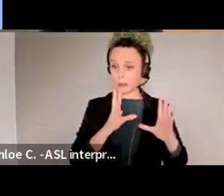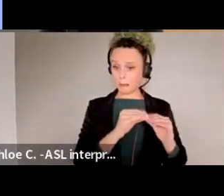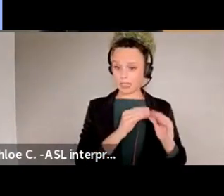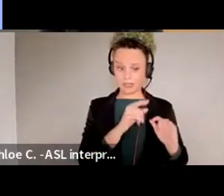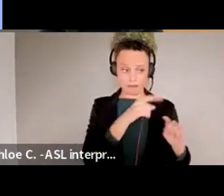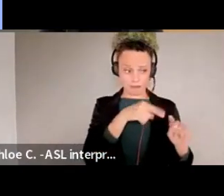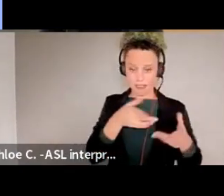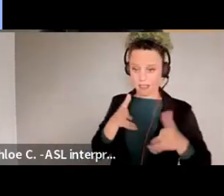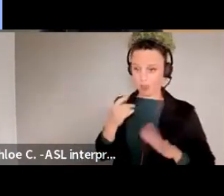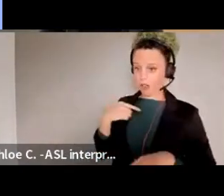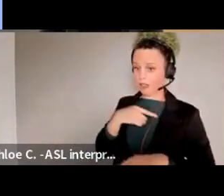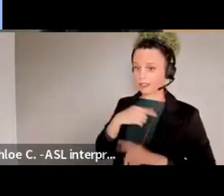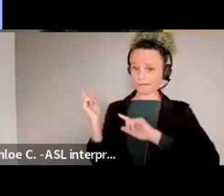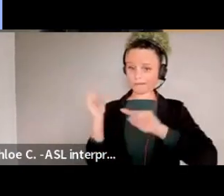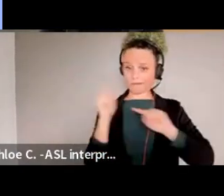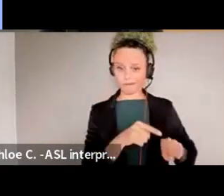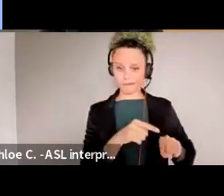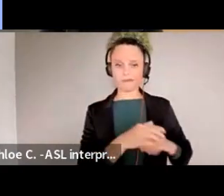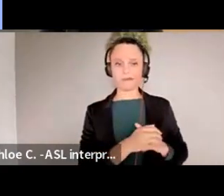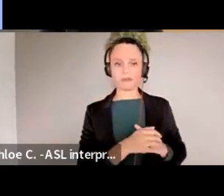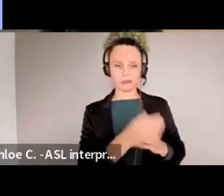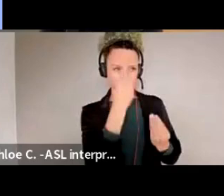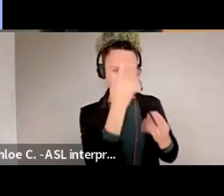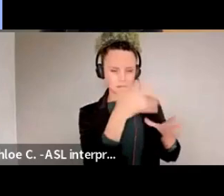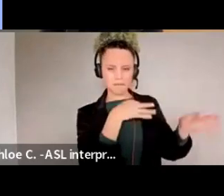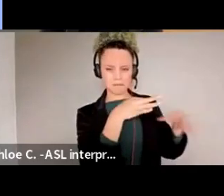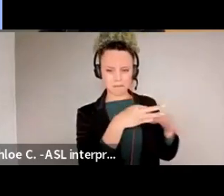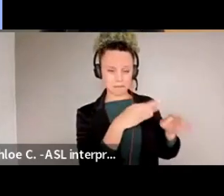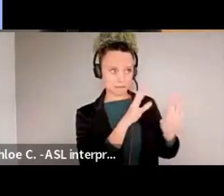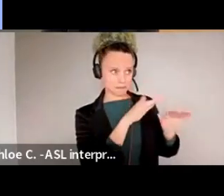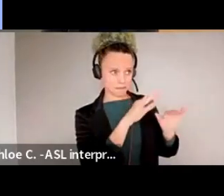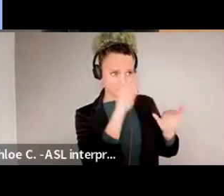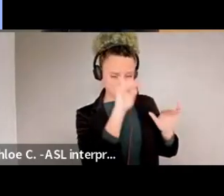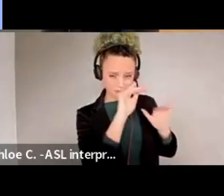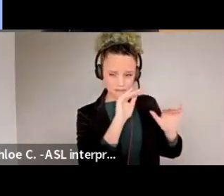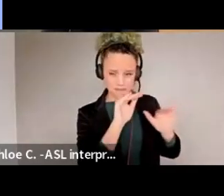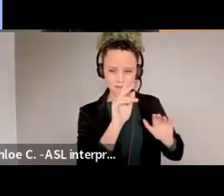the meetings that they've allowed us to attend, to